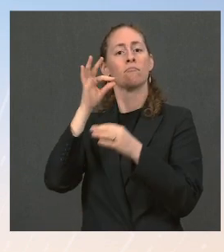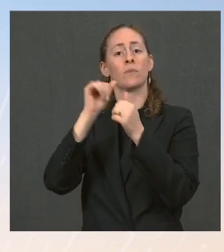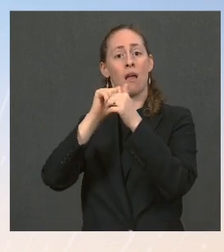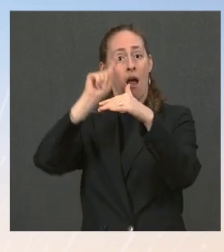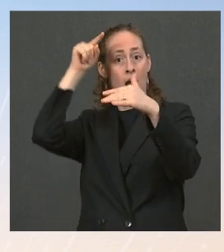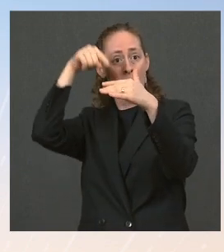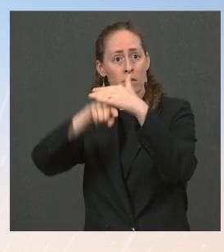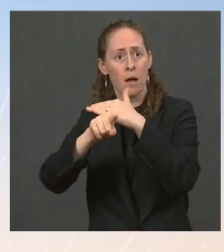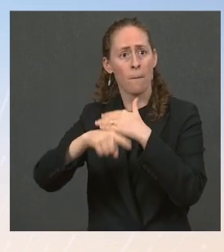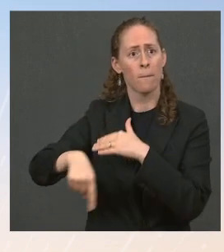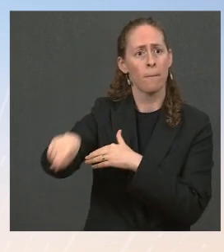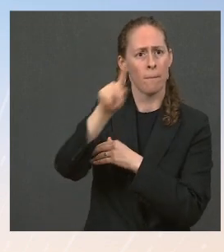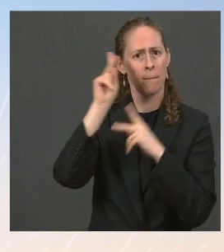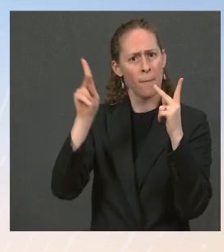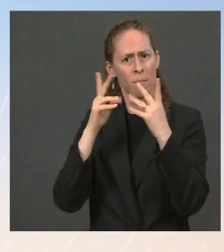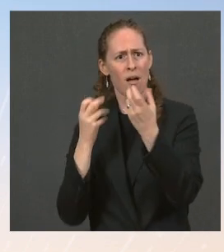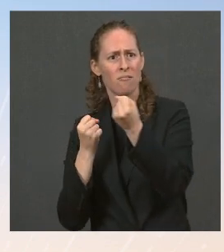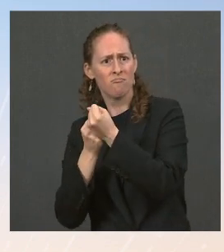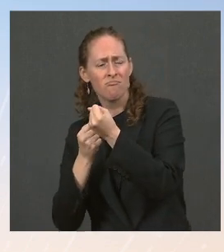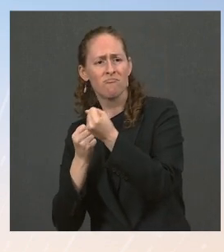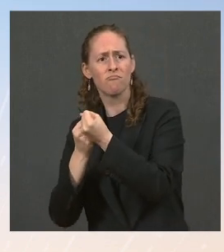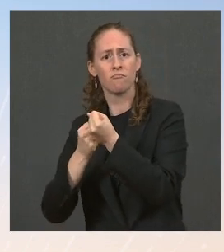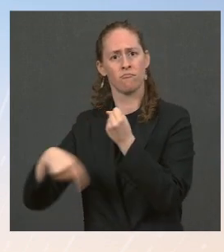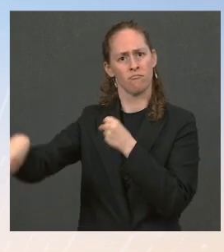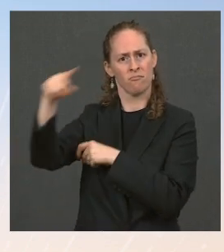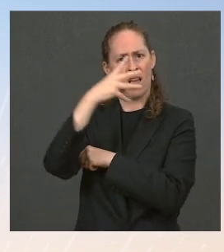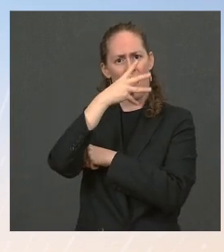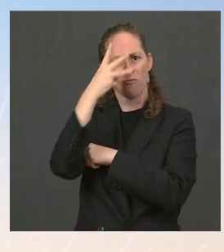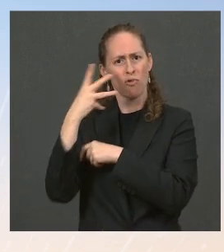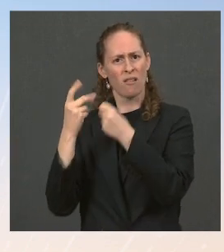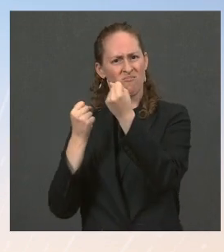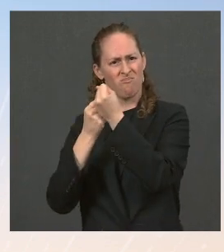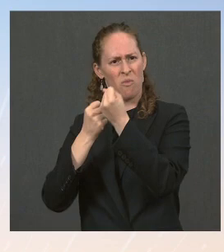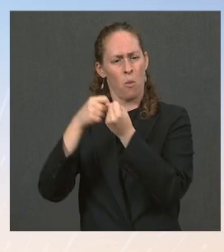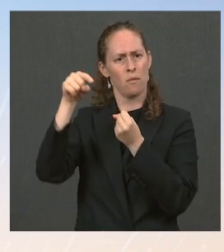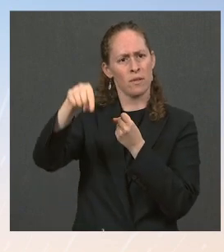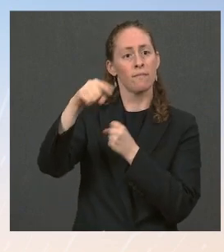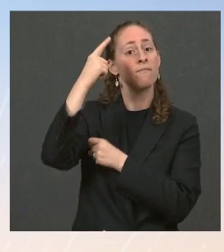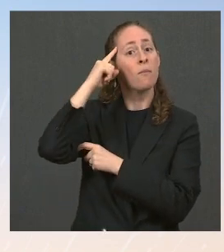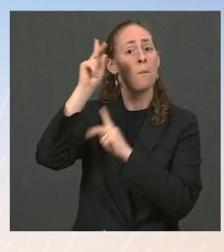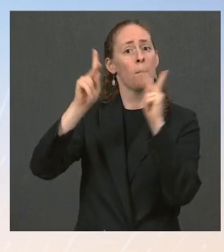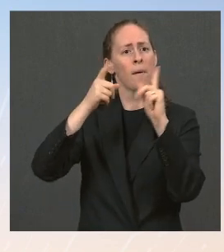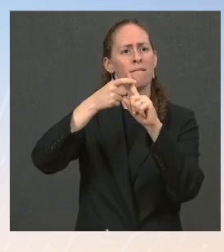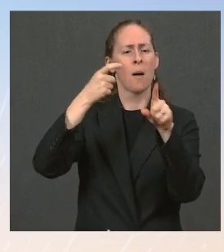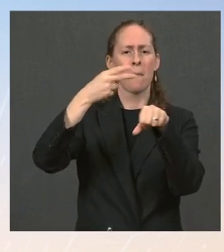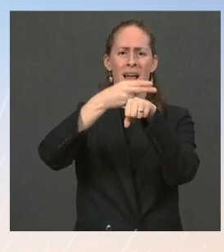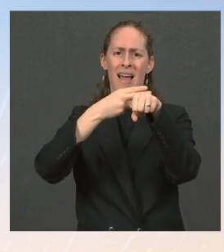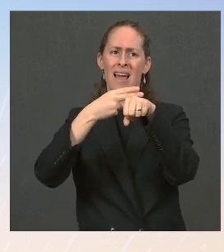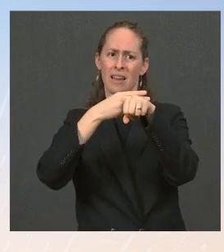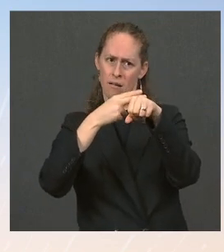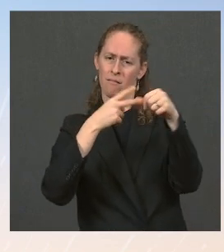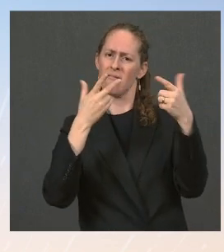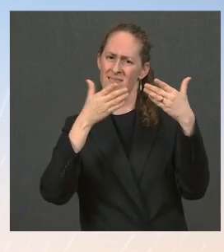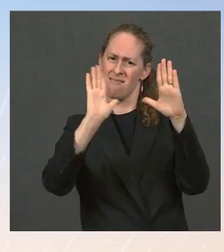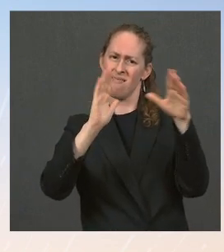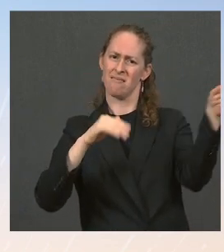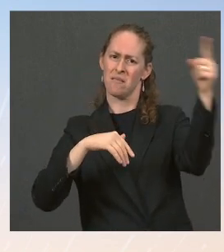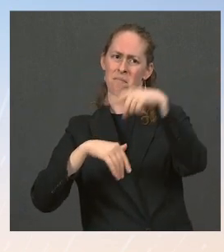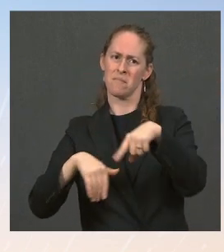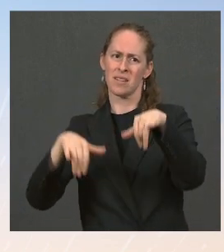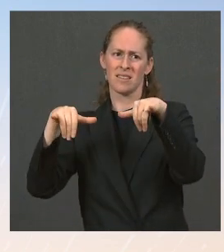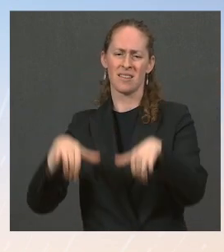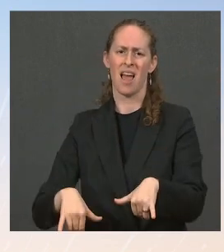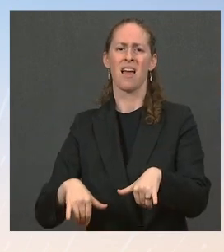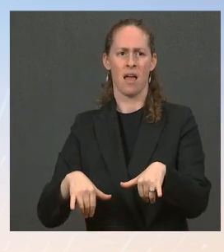immigration advocates, especially for the advocating for the Haitian migrants right now, they're saying that this